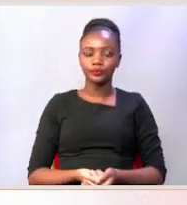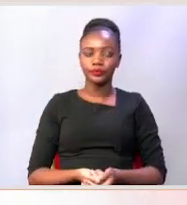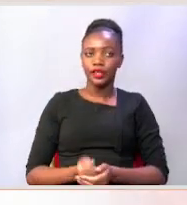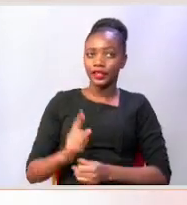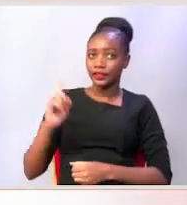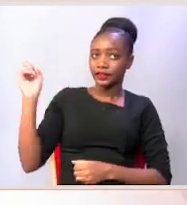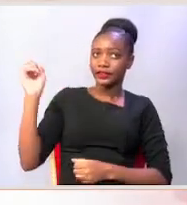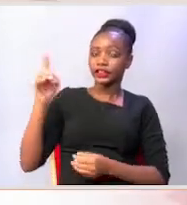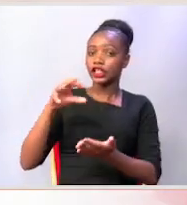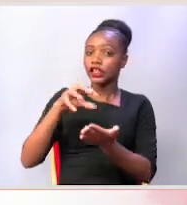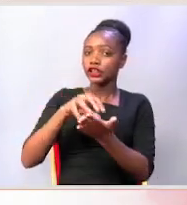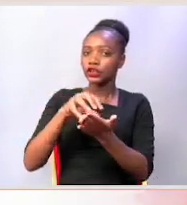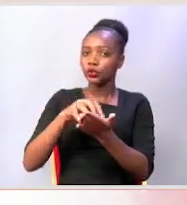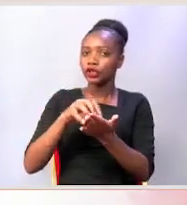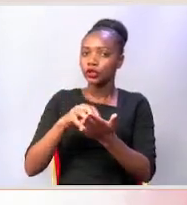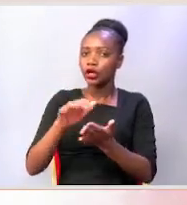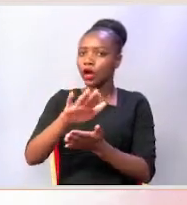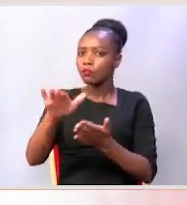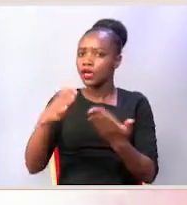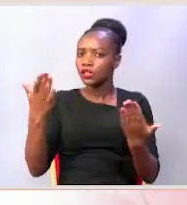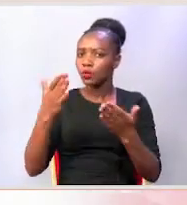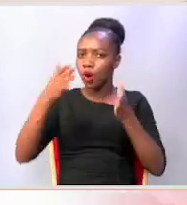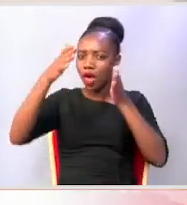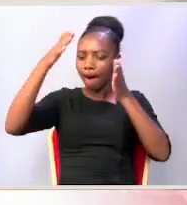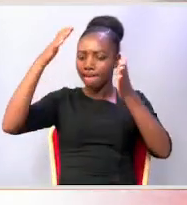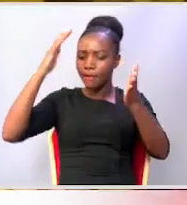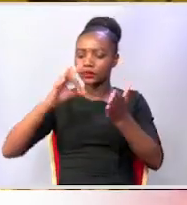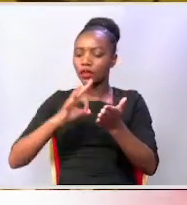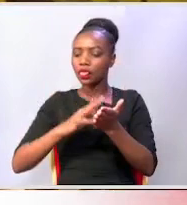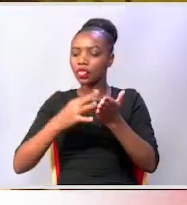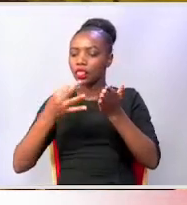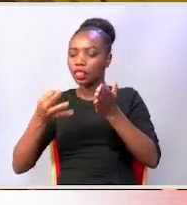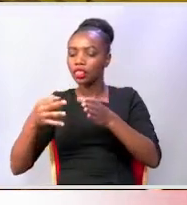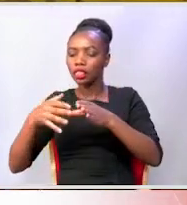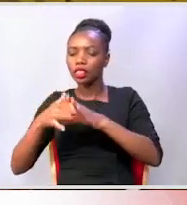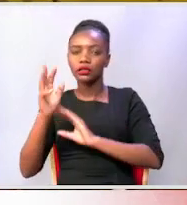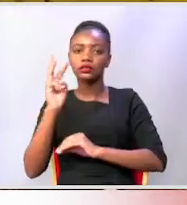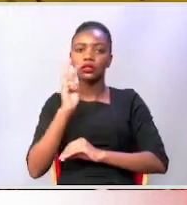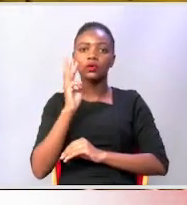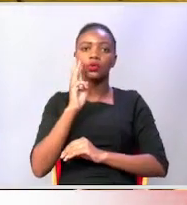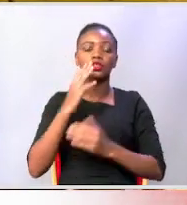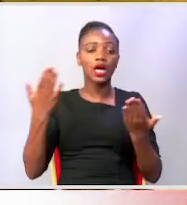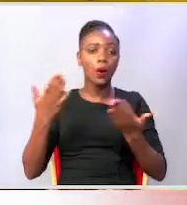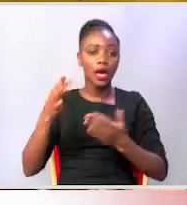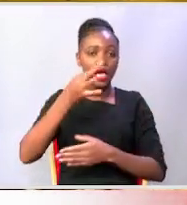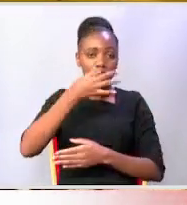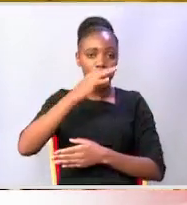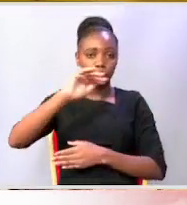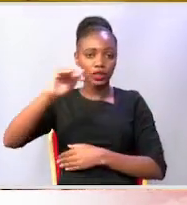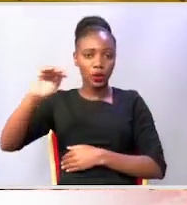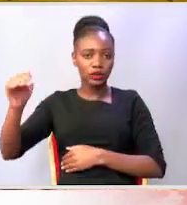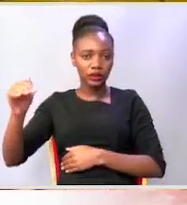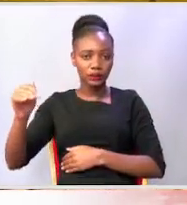This is the scene of the tragic accident that happened on Saturday at River Enziu in Kitui County.